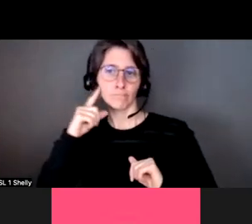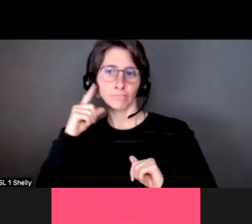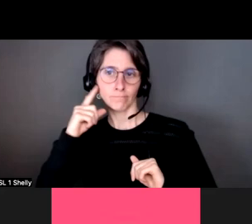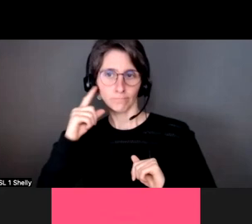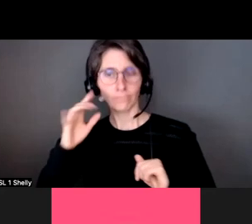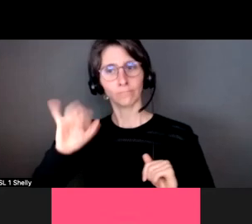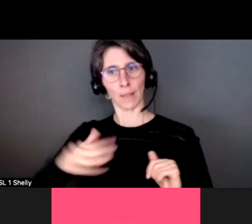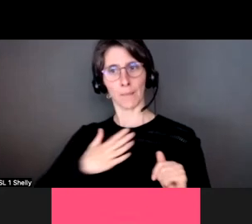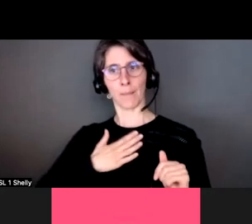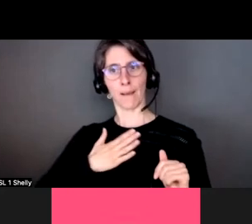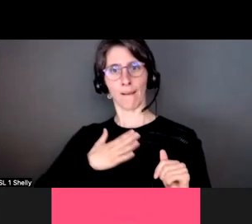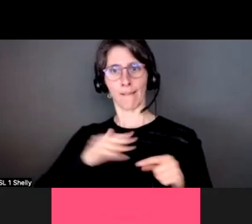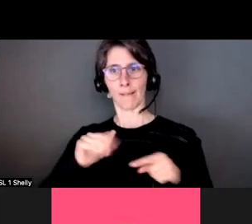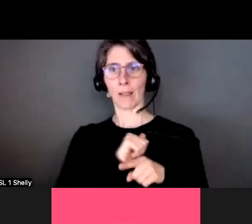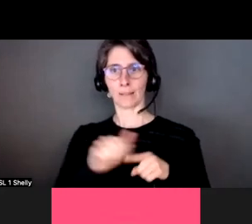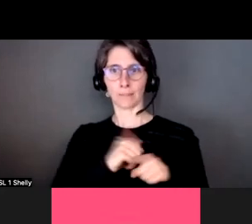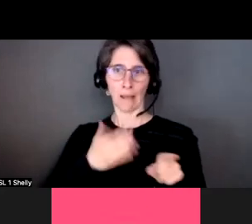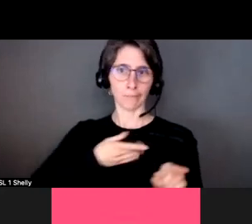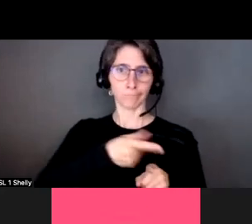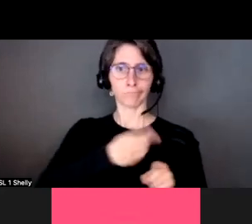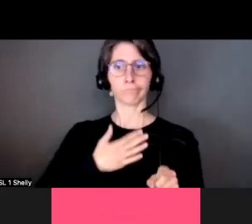this is my own practice.